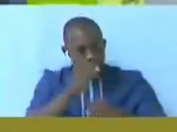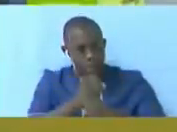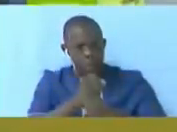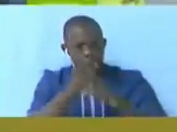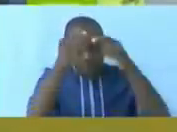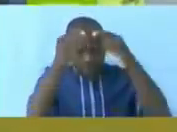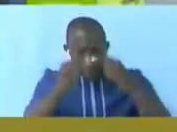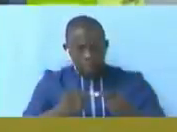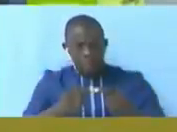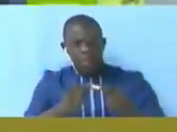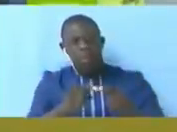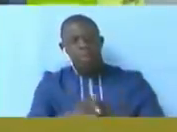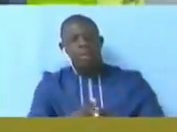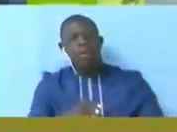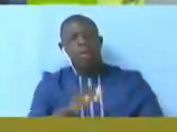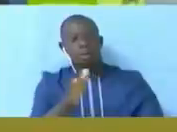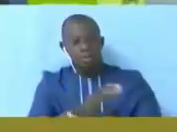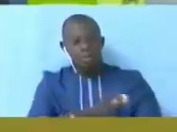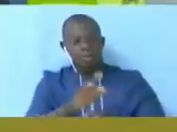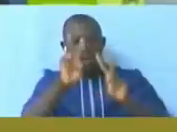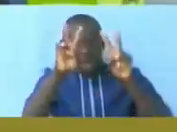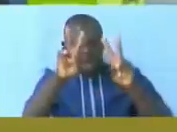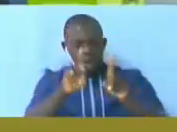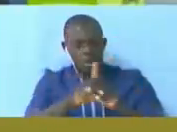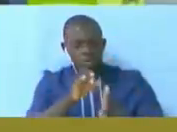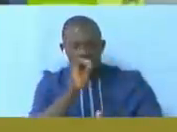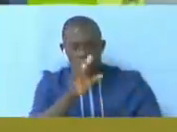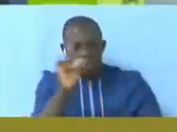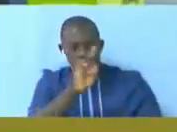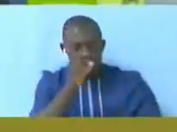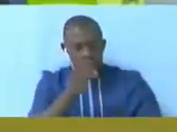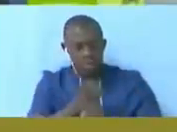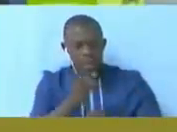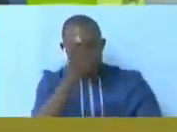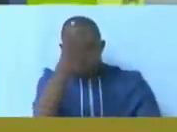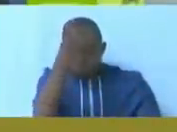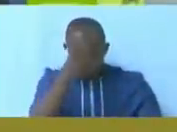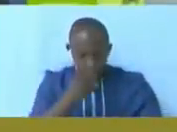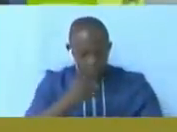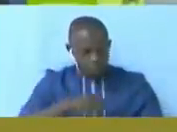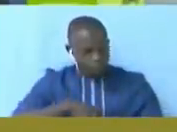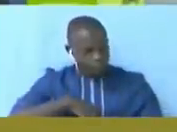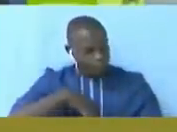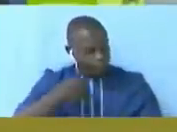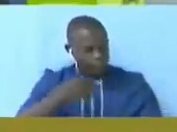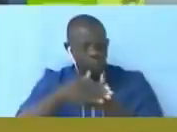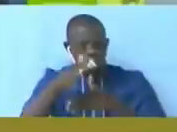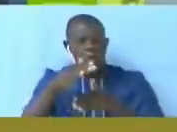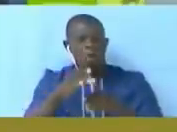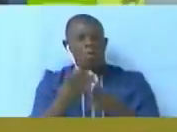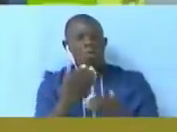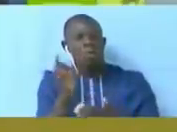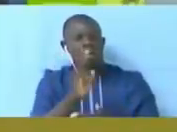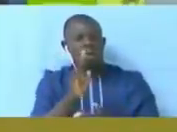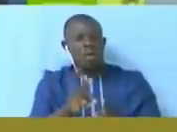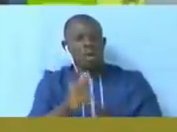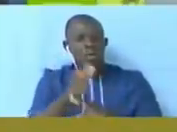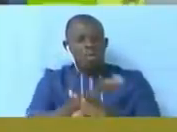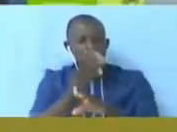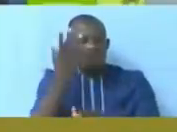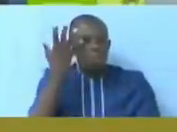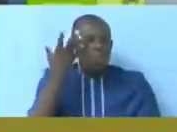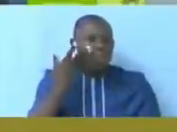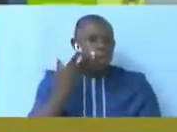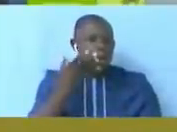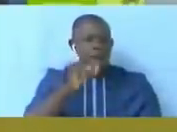He said what annoyed him most was the fact that when Abba was arrested and detained, he did